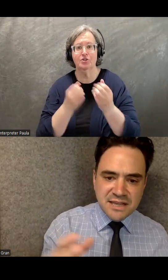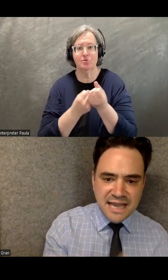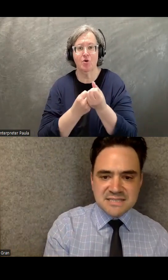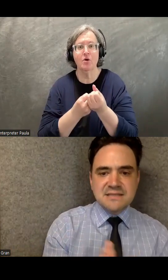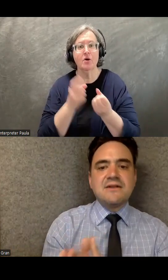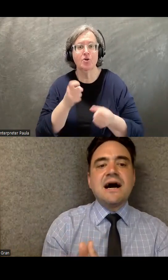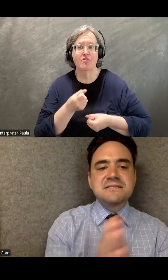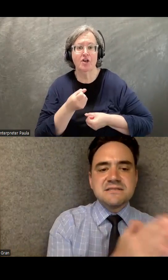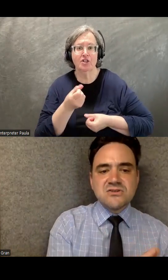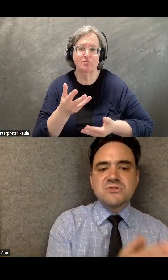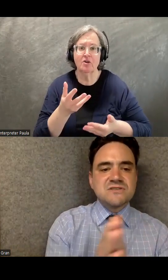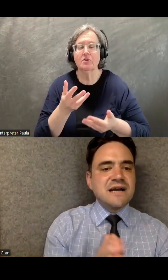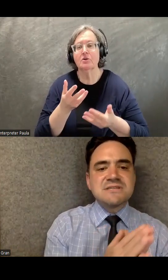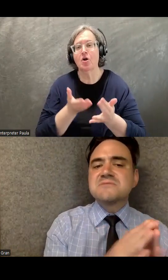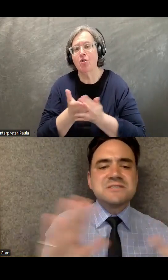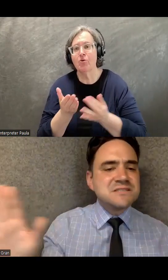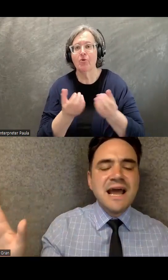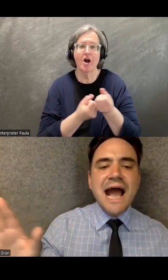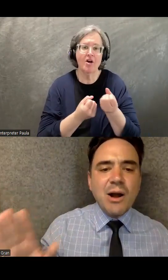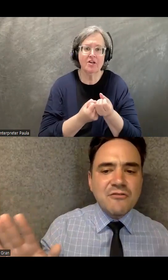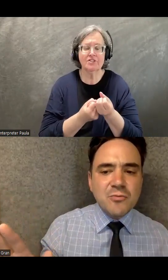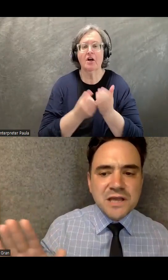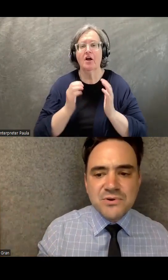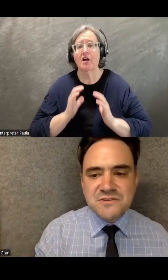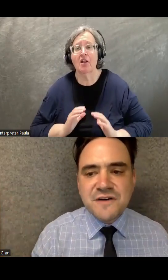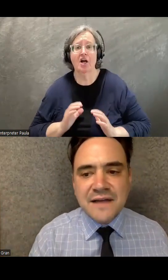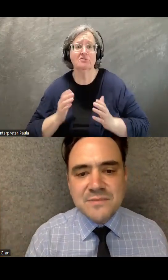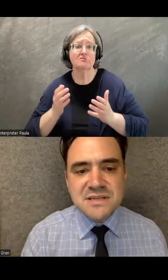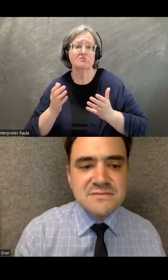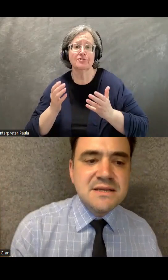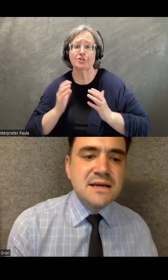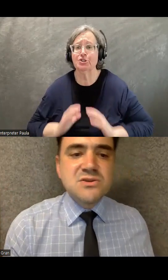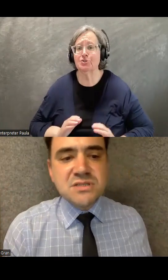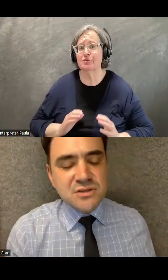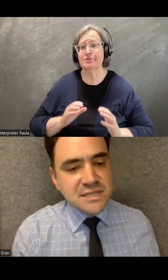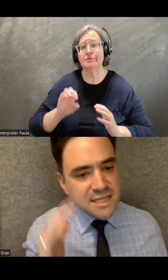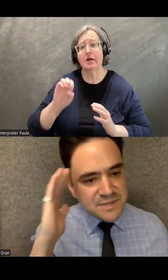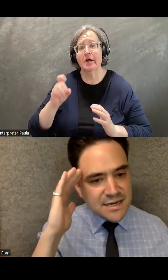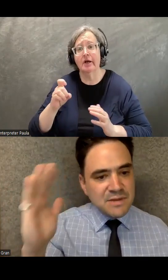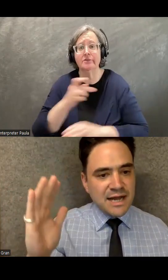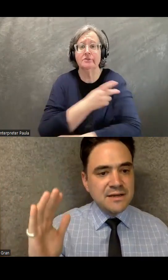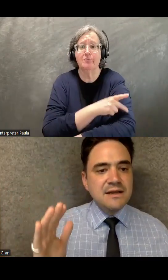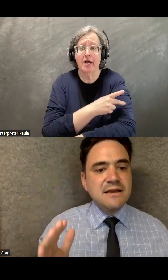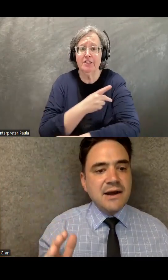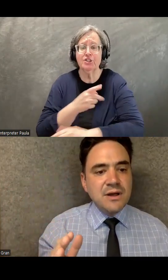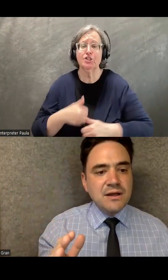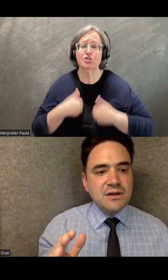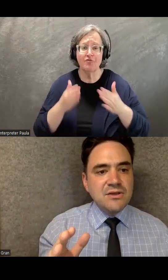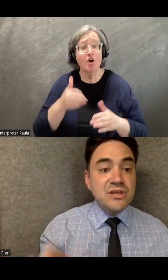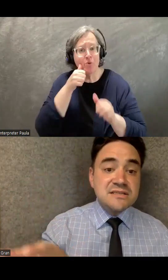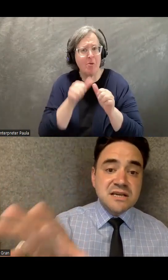advocacy of the guests, the clients, consumers, survivors, ex-patients, however people define themselves. It's always good to keep that in mind.